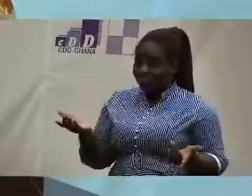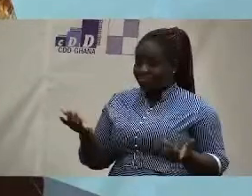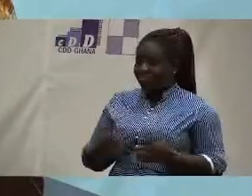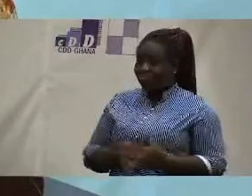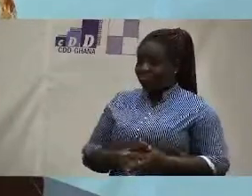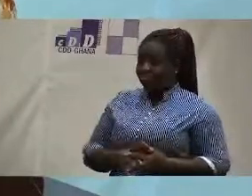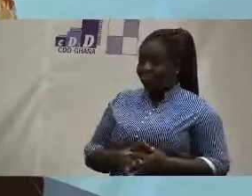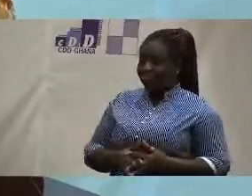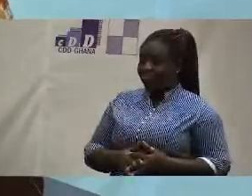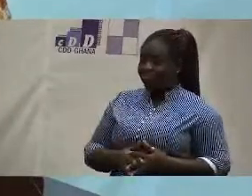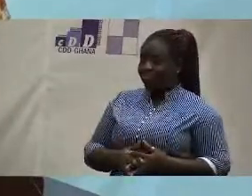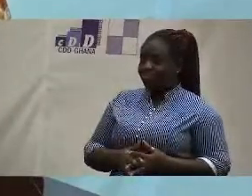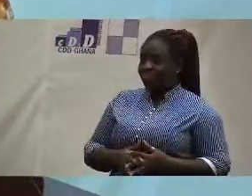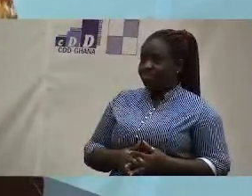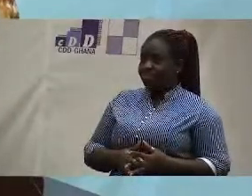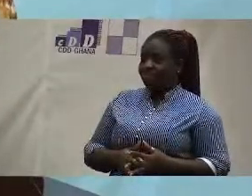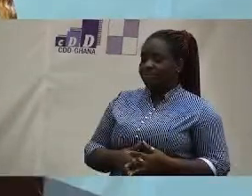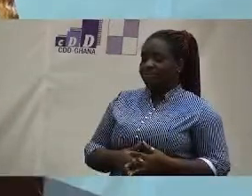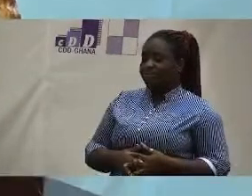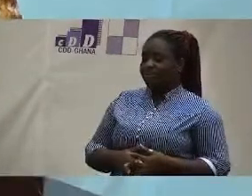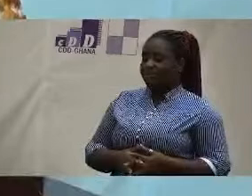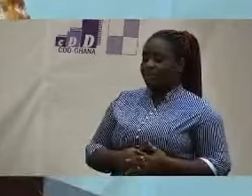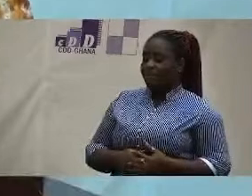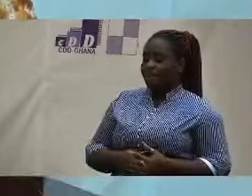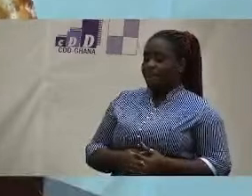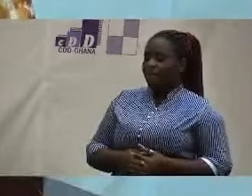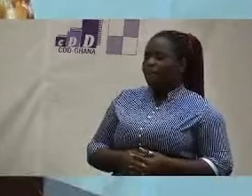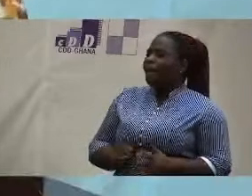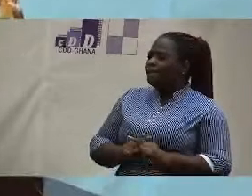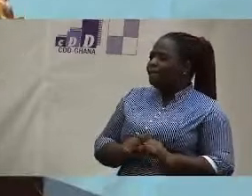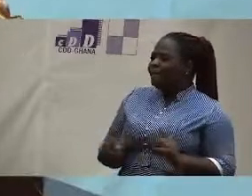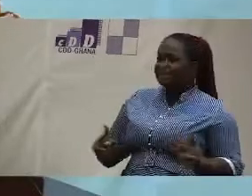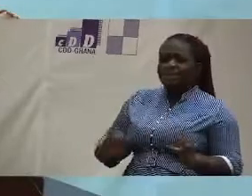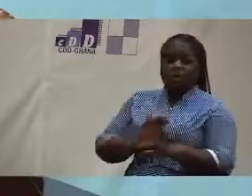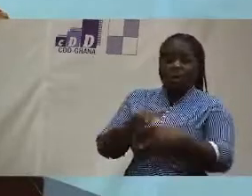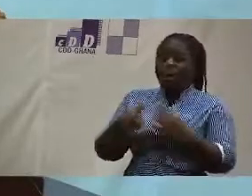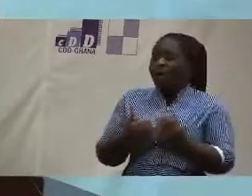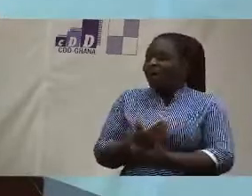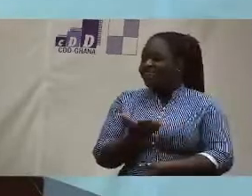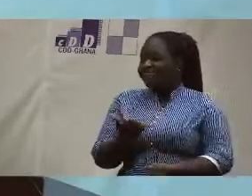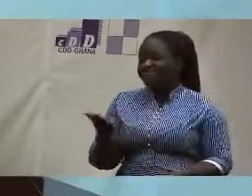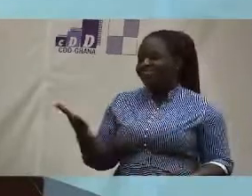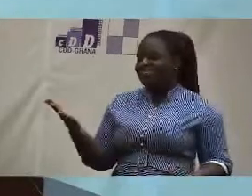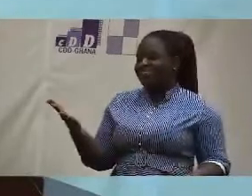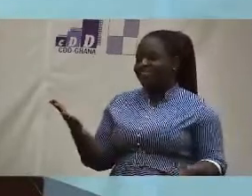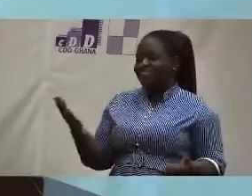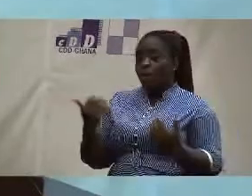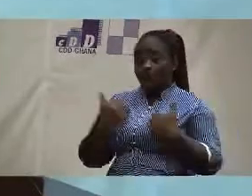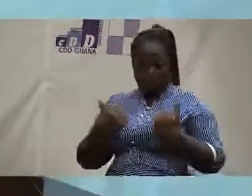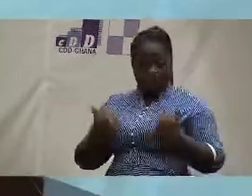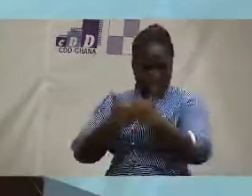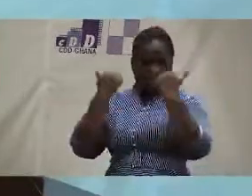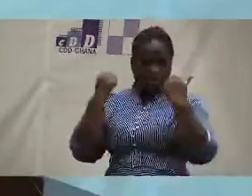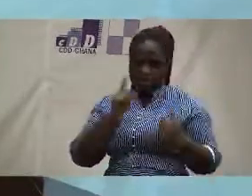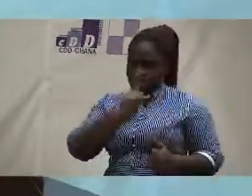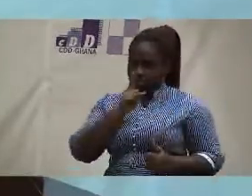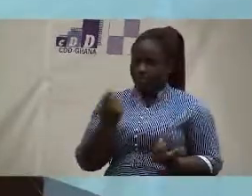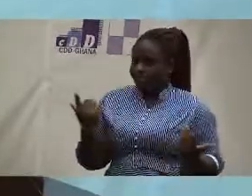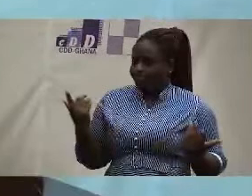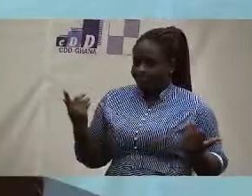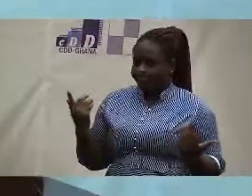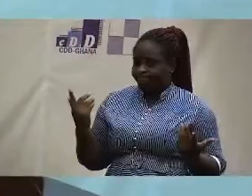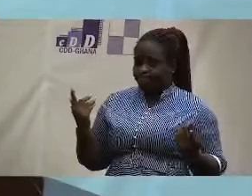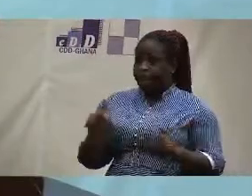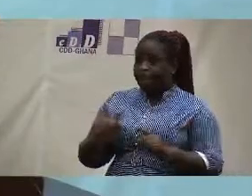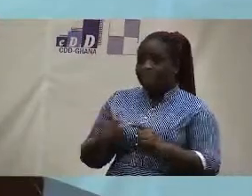democracy in their country. But in spite of this, we still have challenges. And